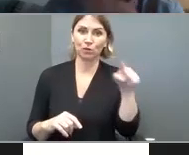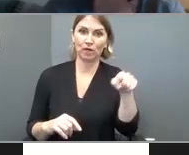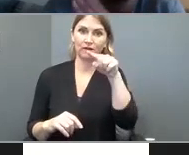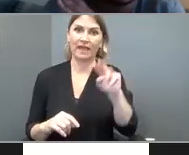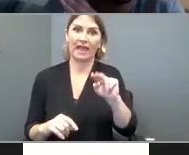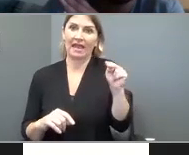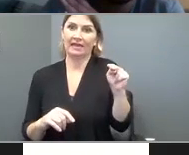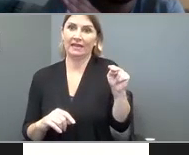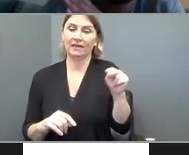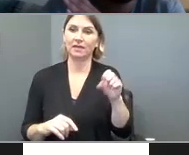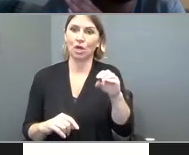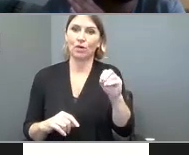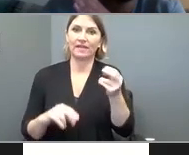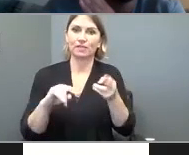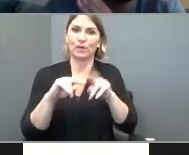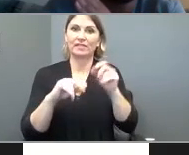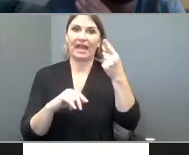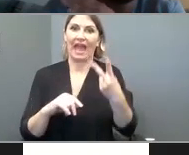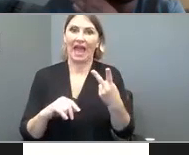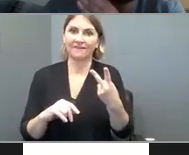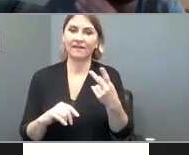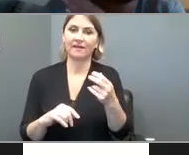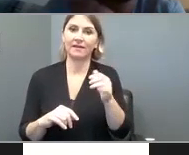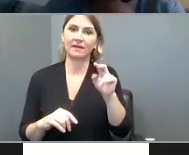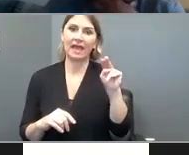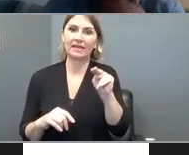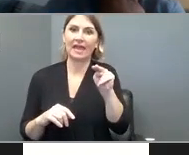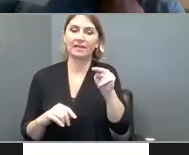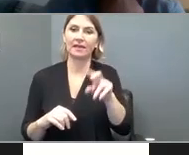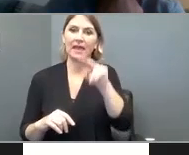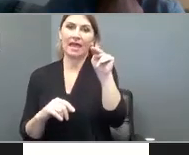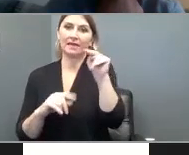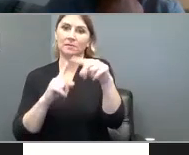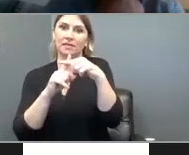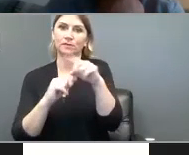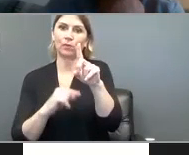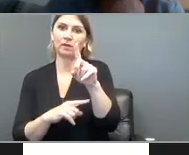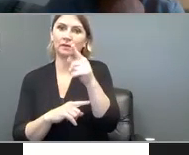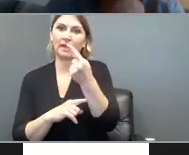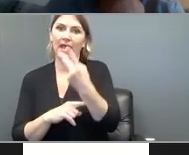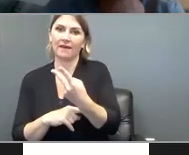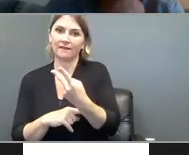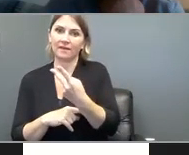itself, n raised to half. And we basically say n raised to n plus half.